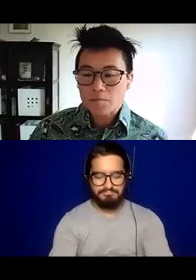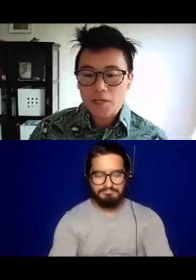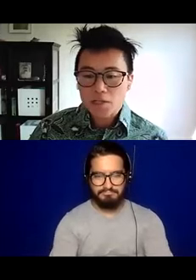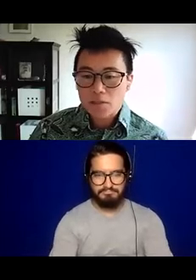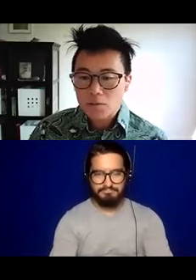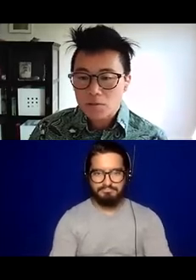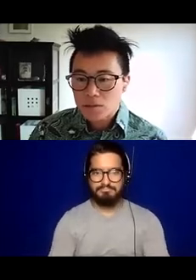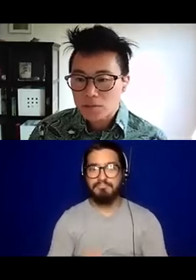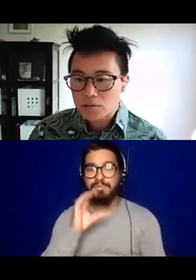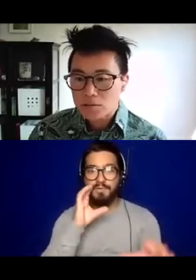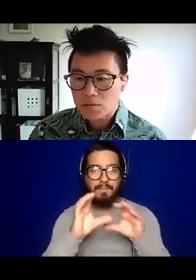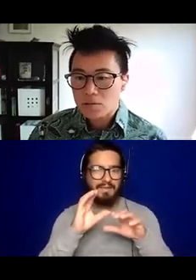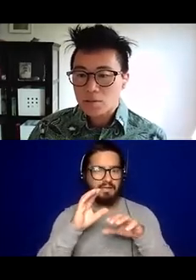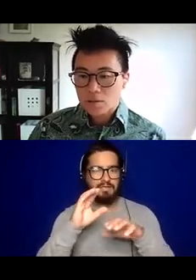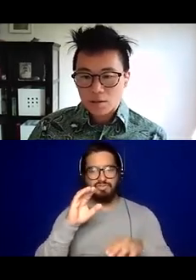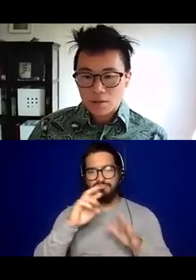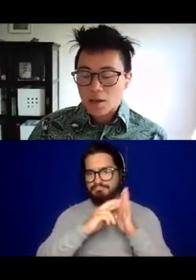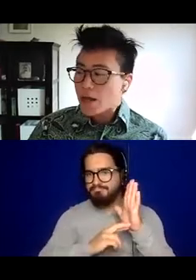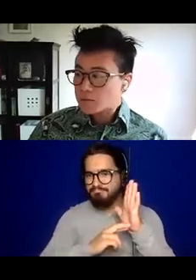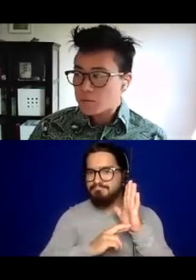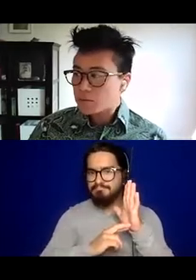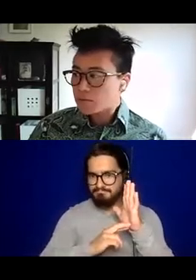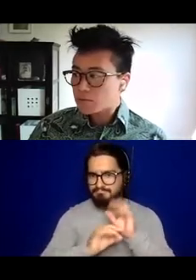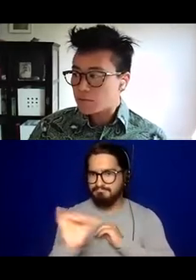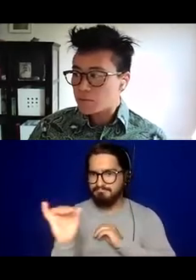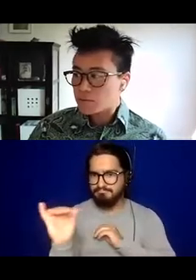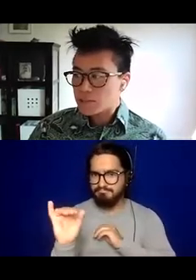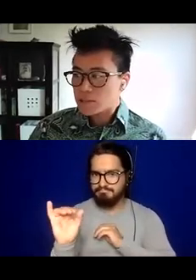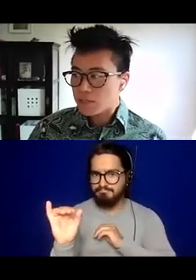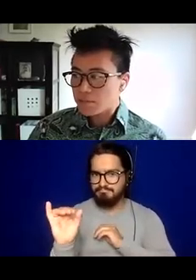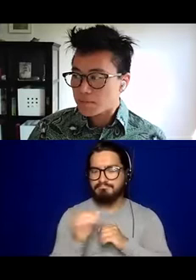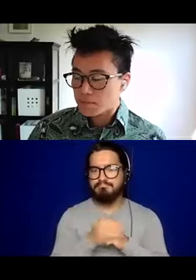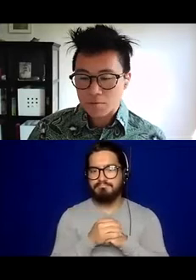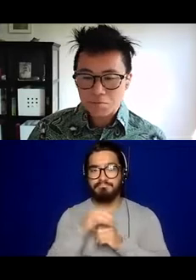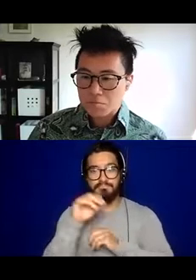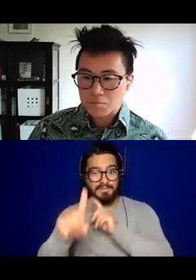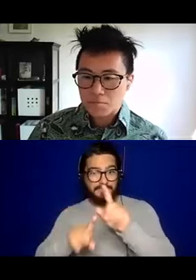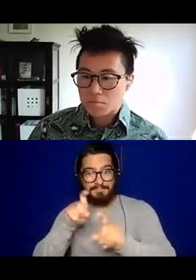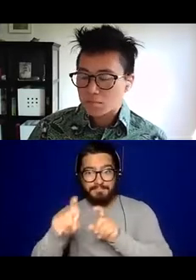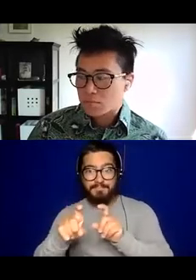About communication norms. Ask people to keep